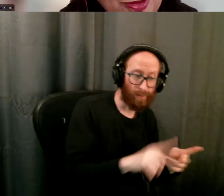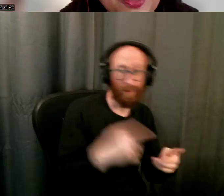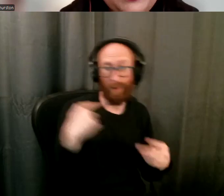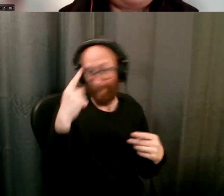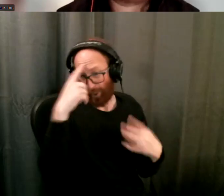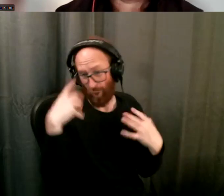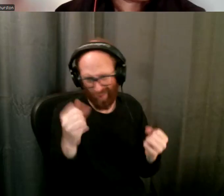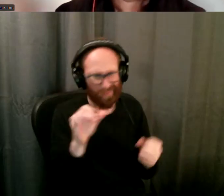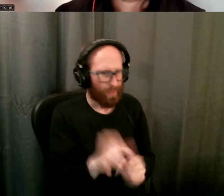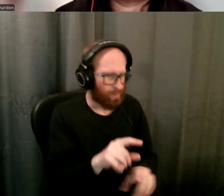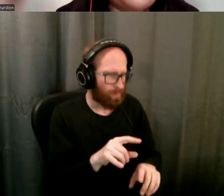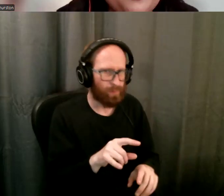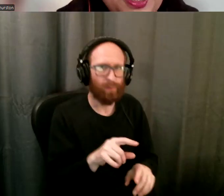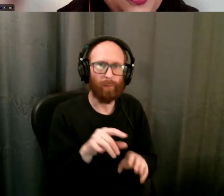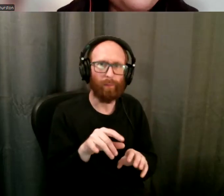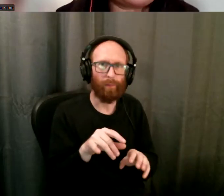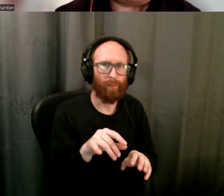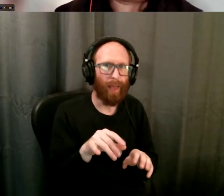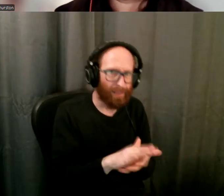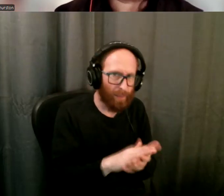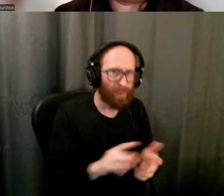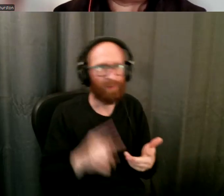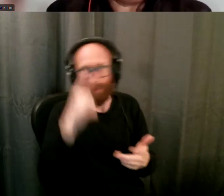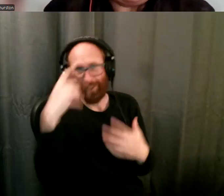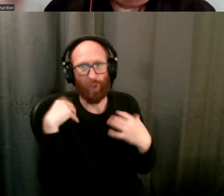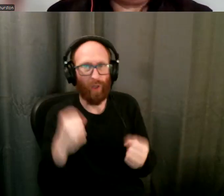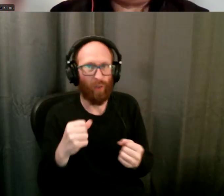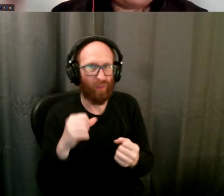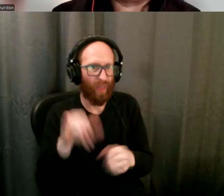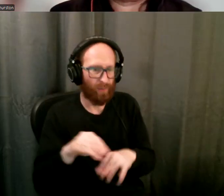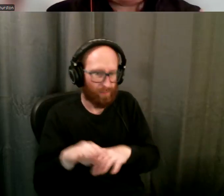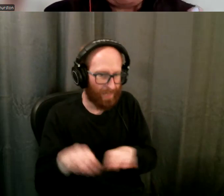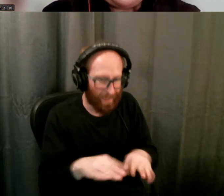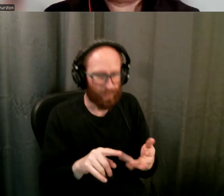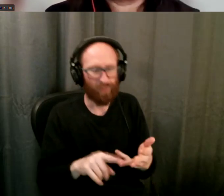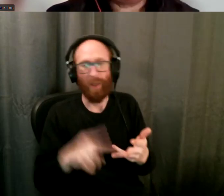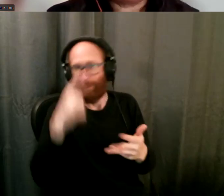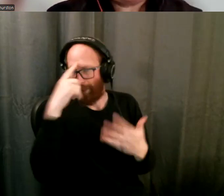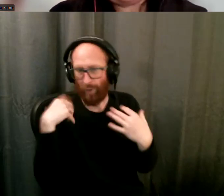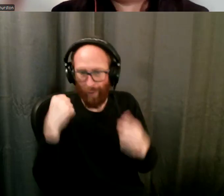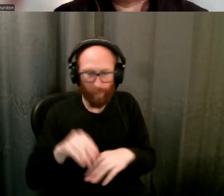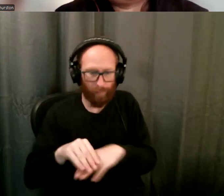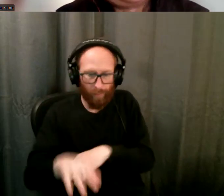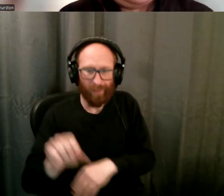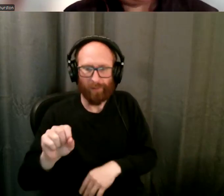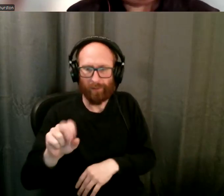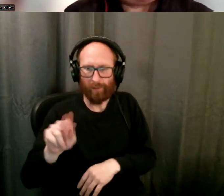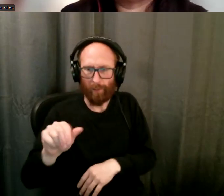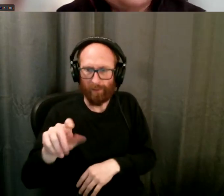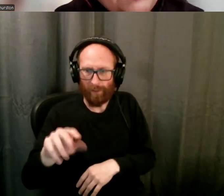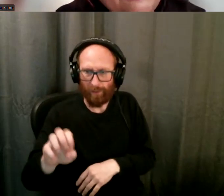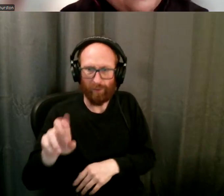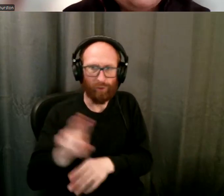health reduce behaviors, mental health reduce substance abuse. So if we focus on the basics, I want to say let's